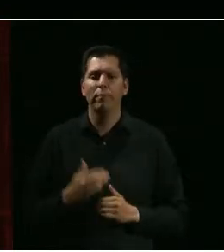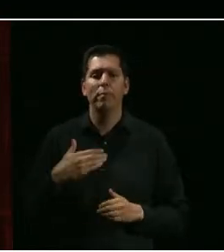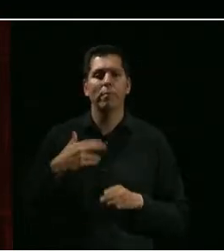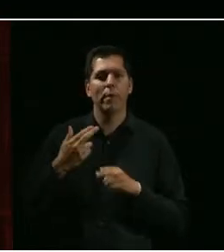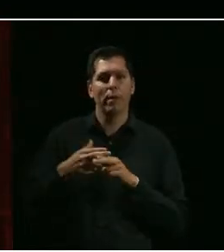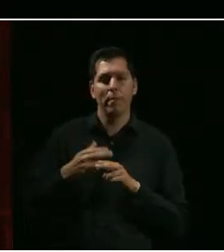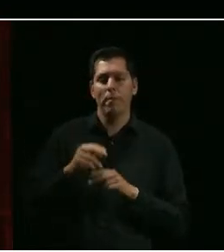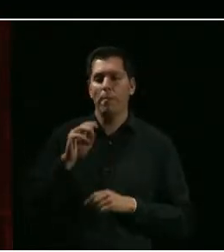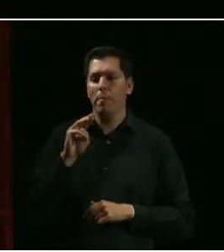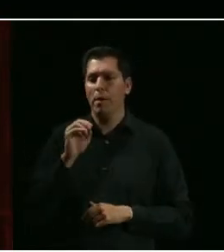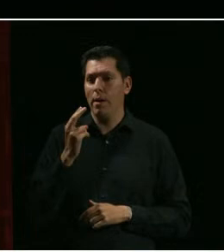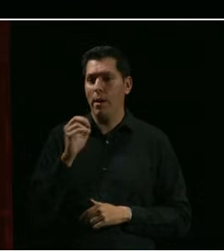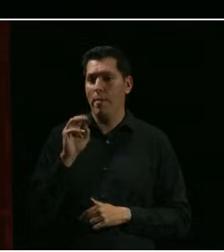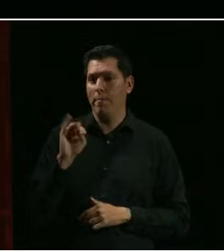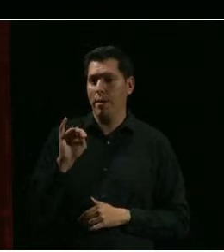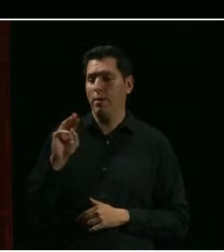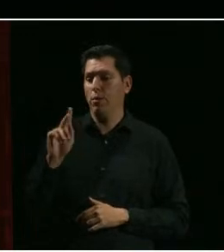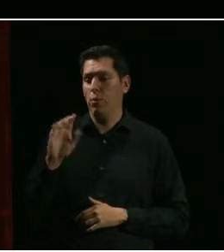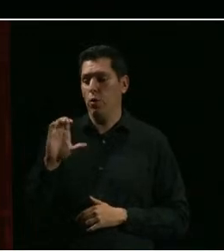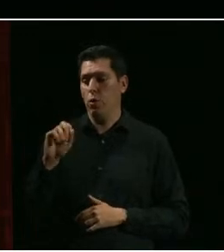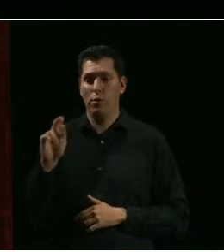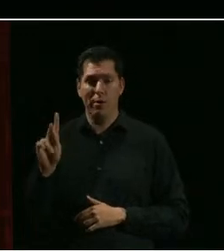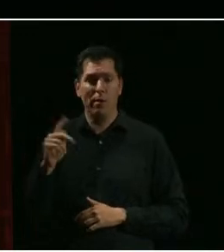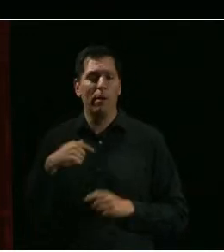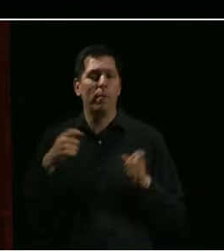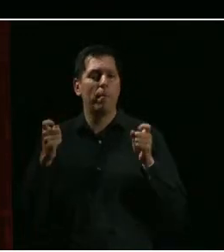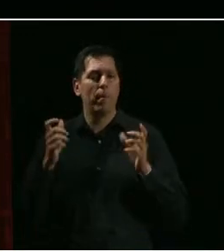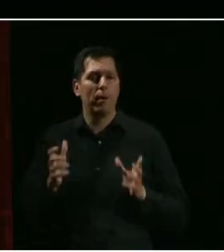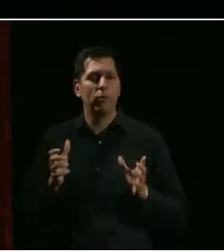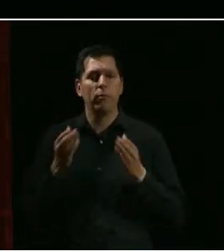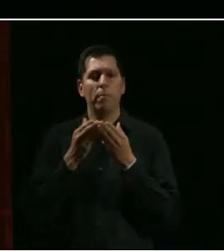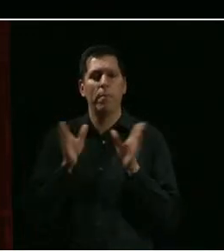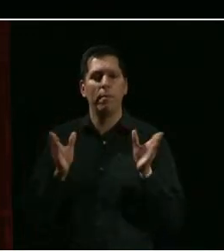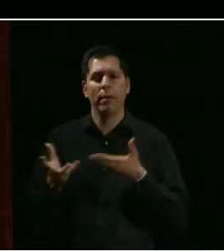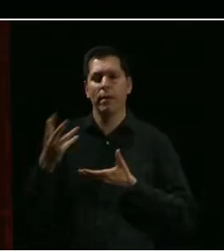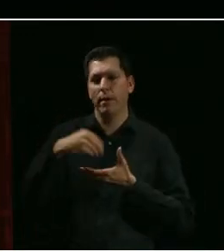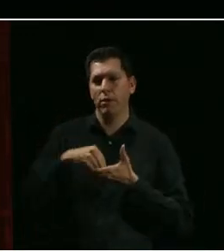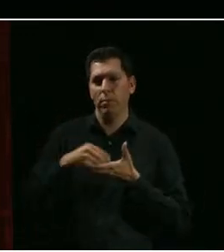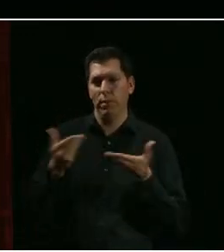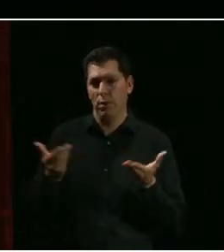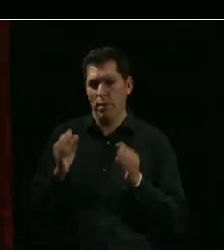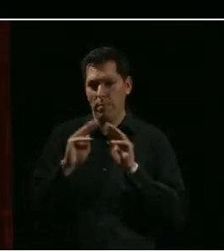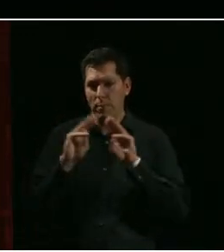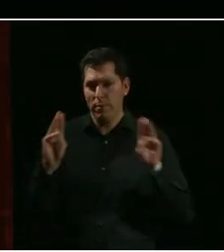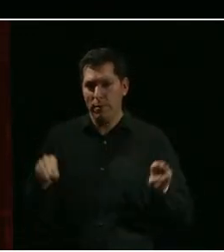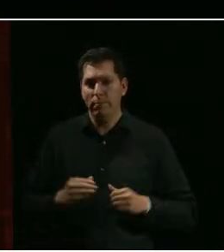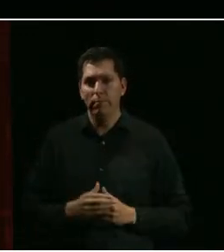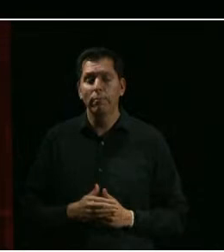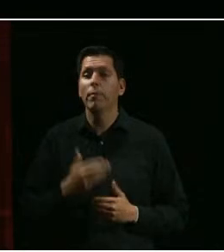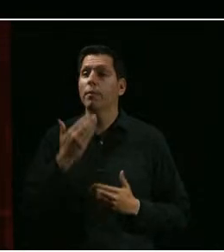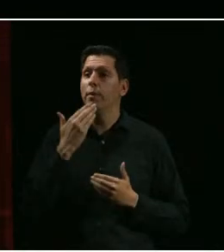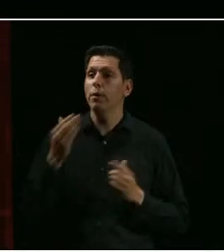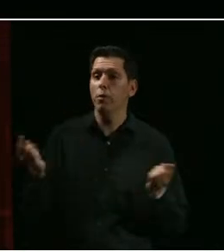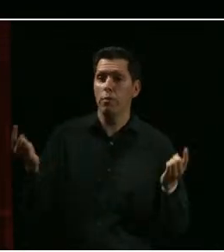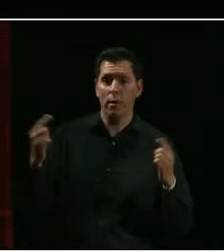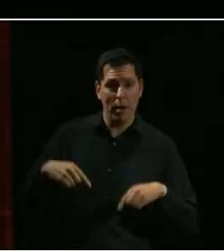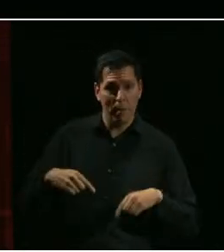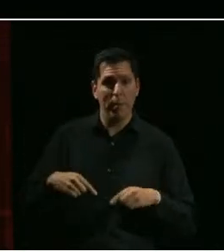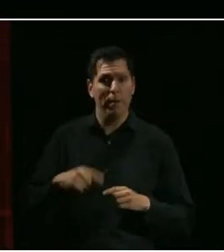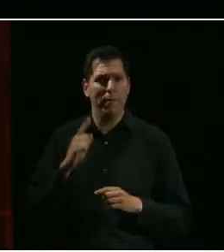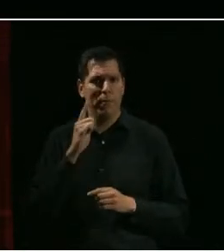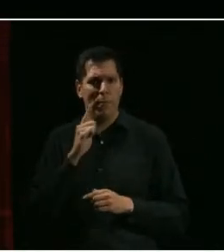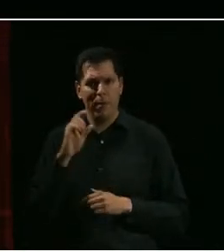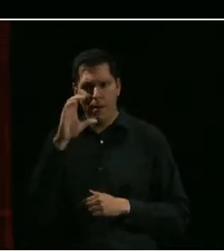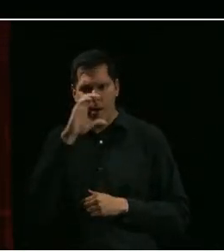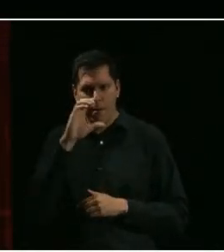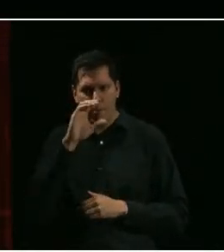Lahani Cook, she, her pronouns, and I am the manager of public engagement here at the museum. Thank you for joining us in our David Geffen Theater for the